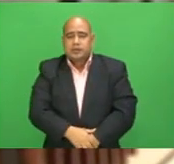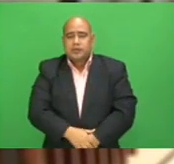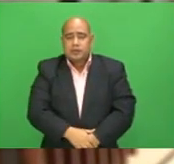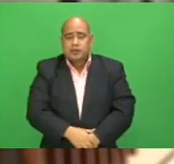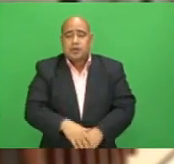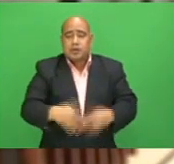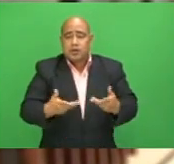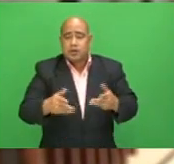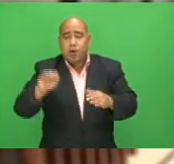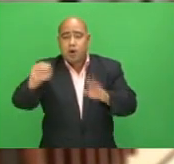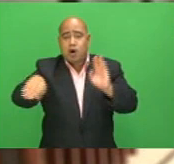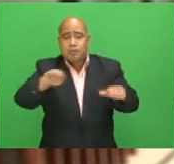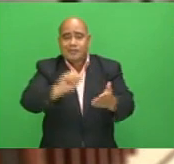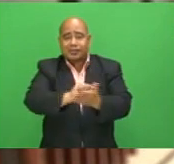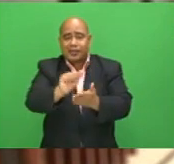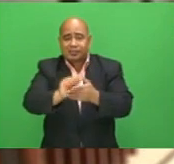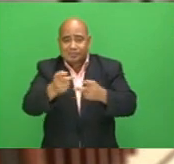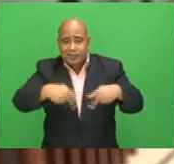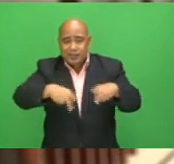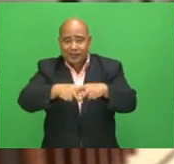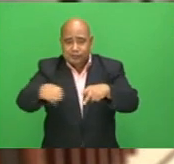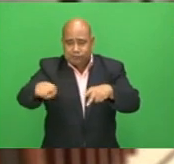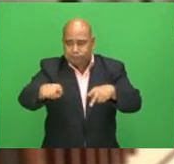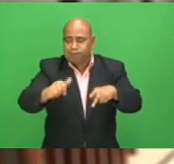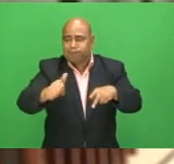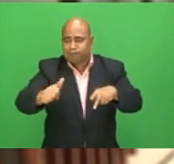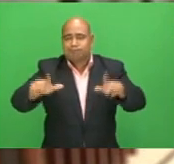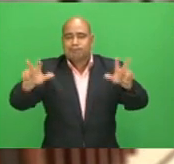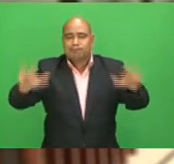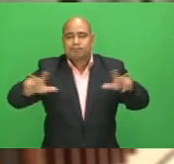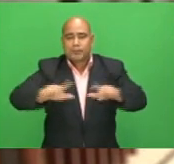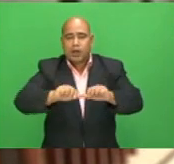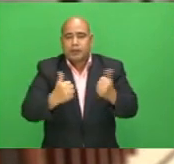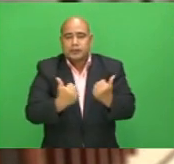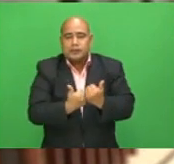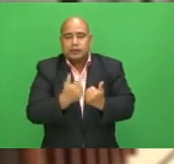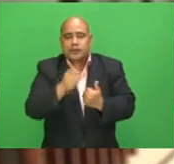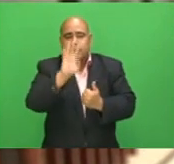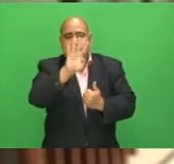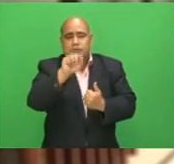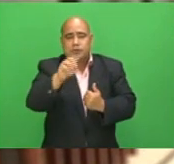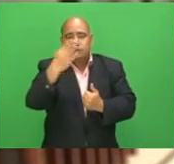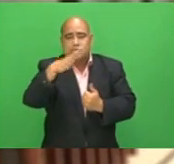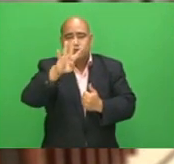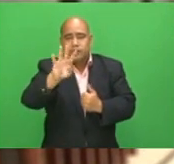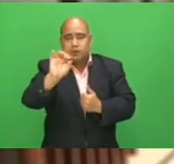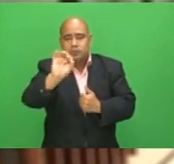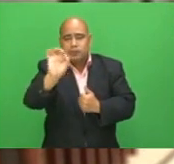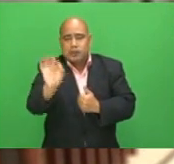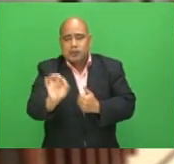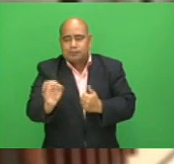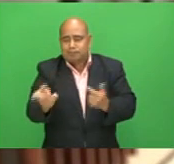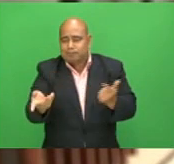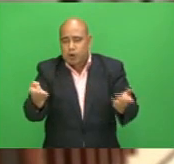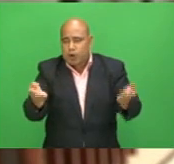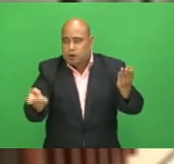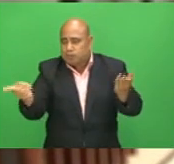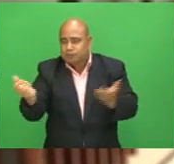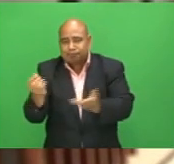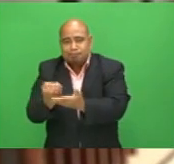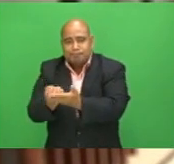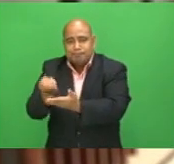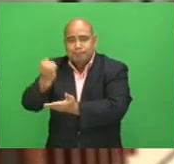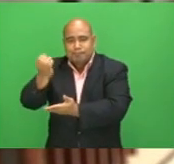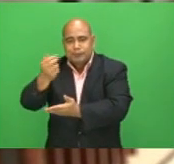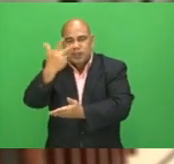on contracts signed last month, surged 44.3% compared to economists' forecast for 18.9%